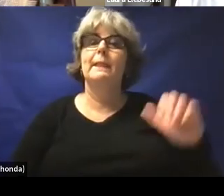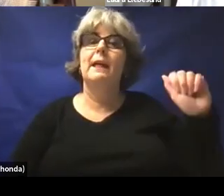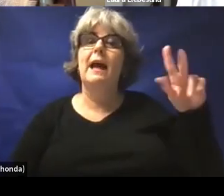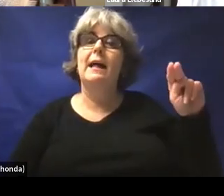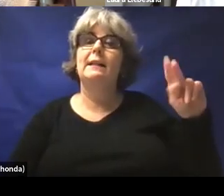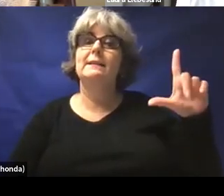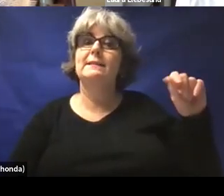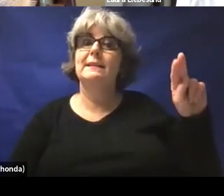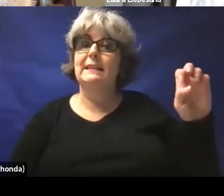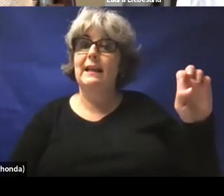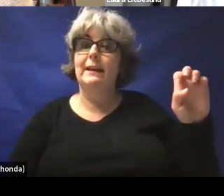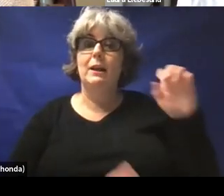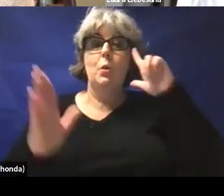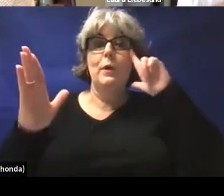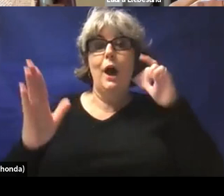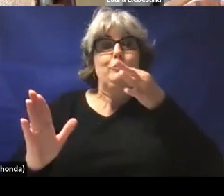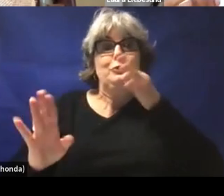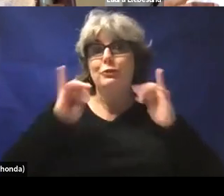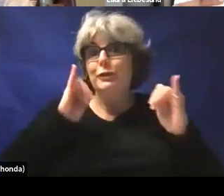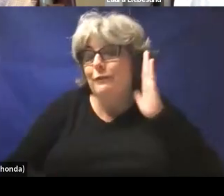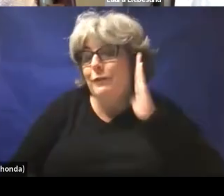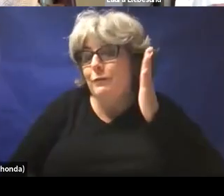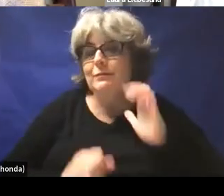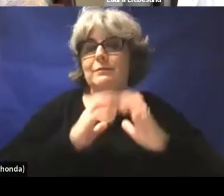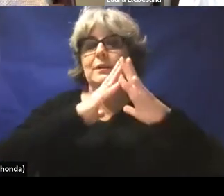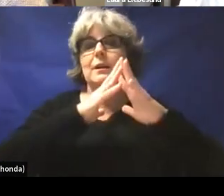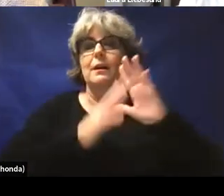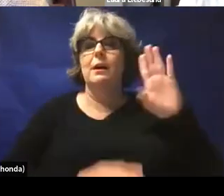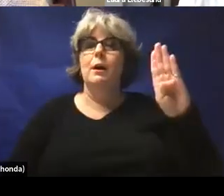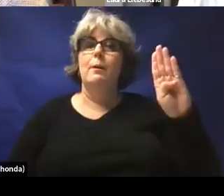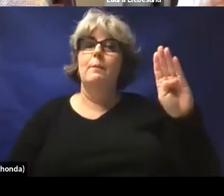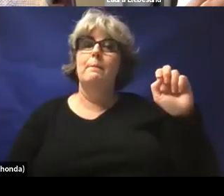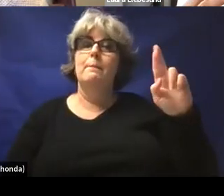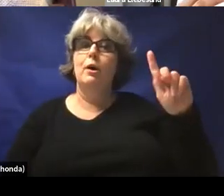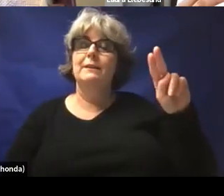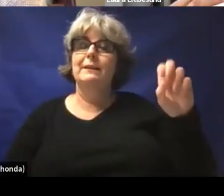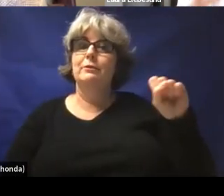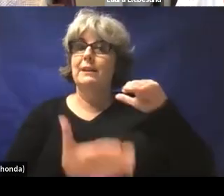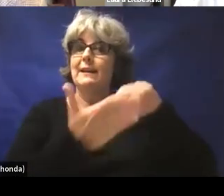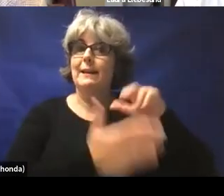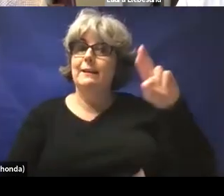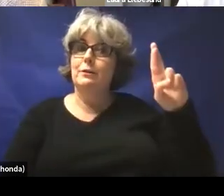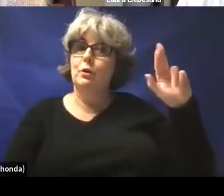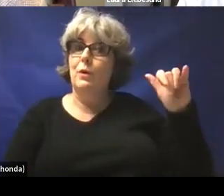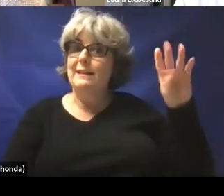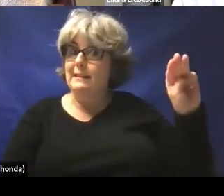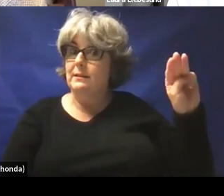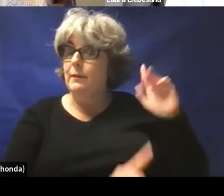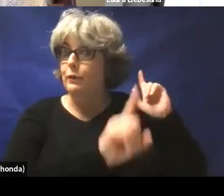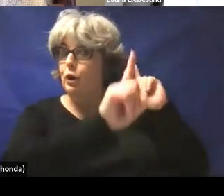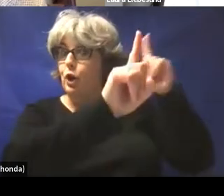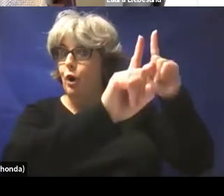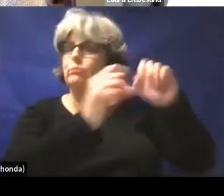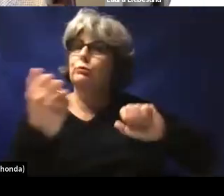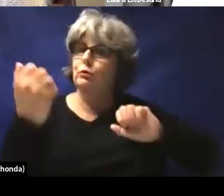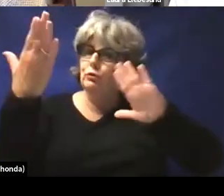Lane, someone that we are hoping to interview soon, founded Bartenders Against Racism, working towards to